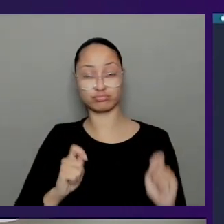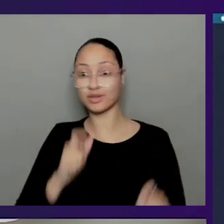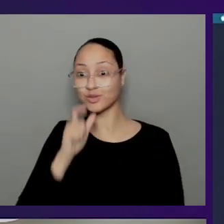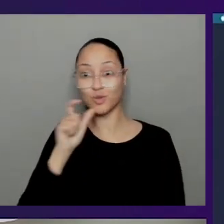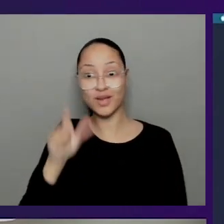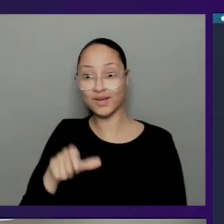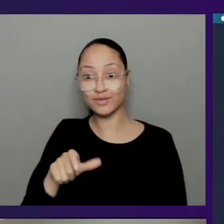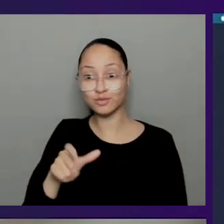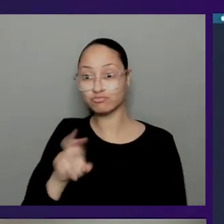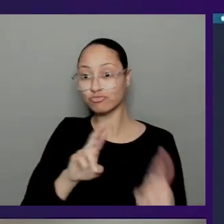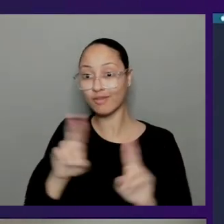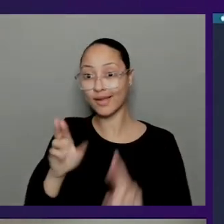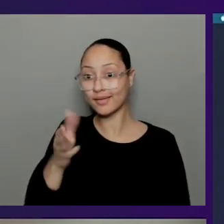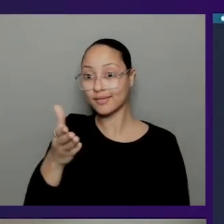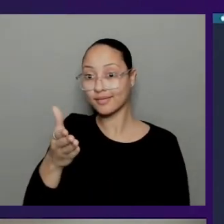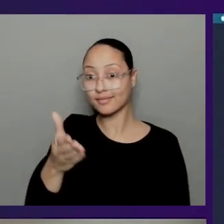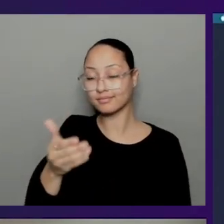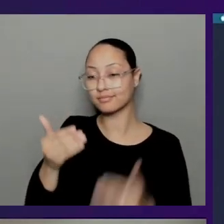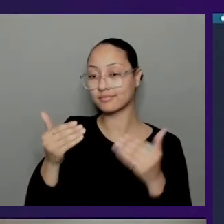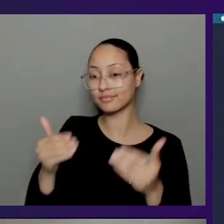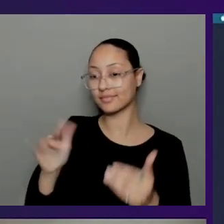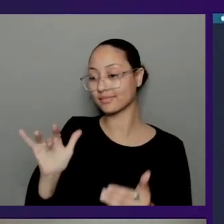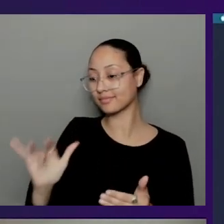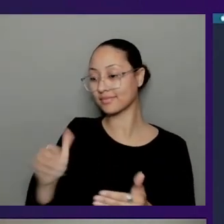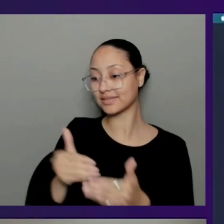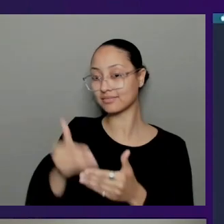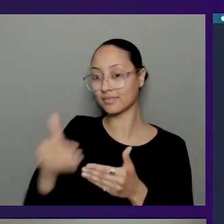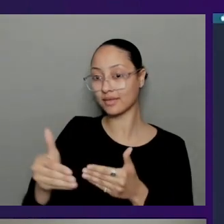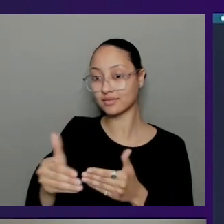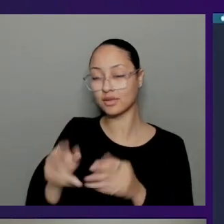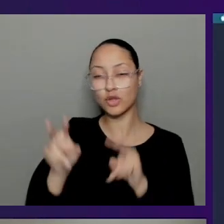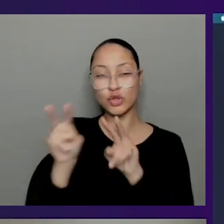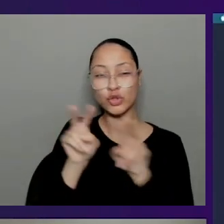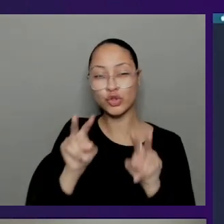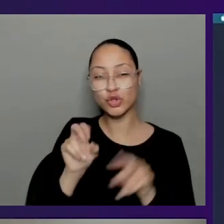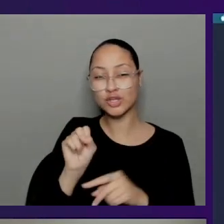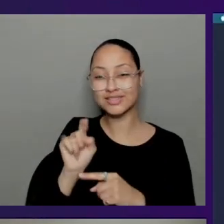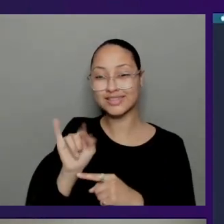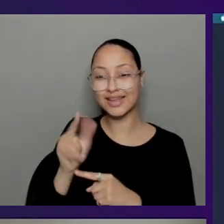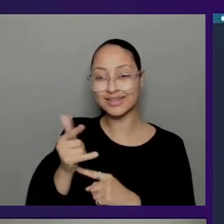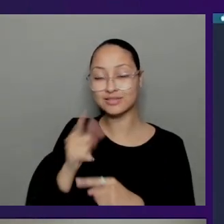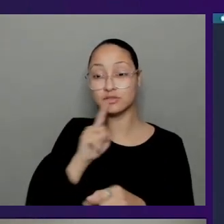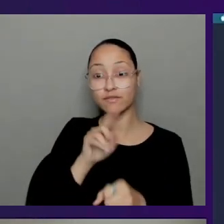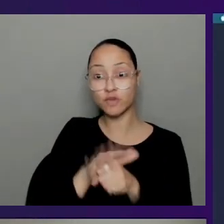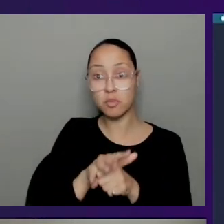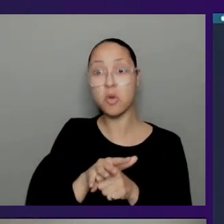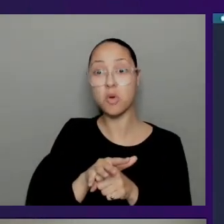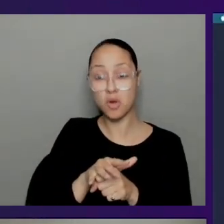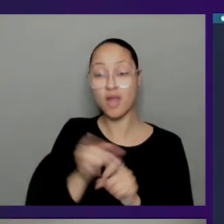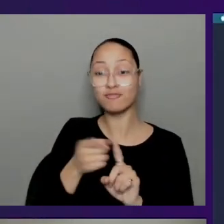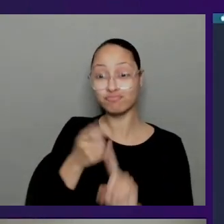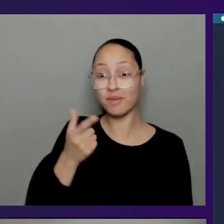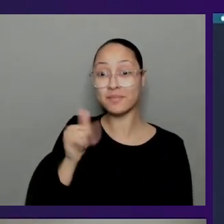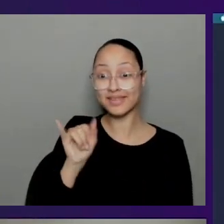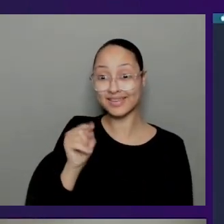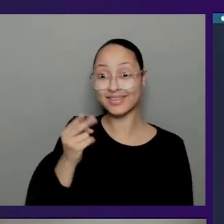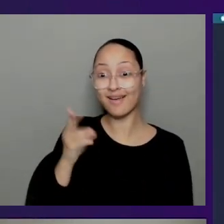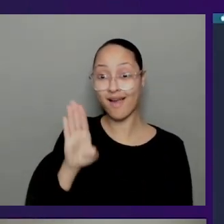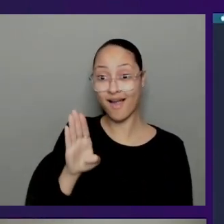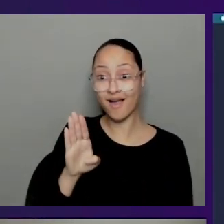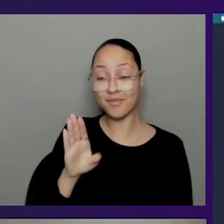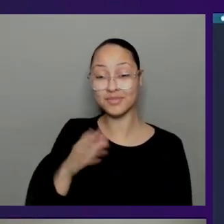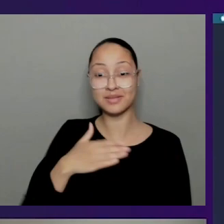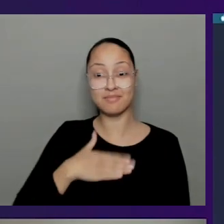Next. I can review the settings just to confirm this is coming from GitHub. It's my iDay